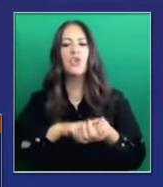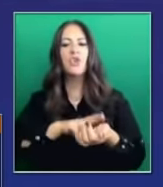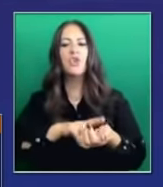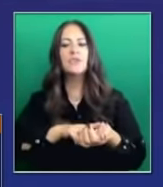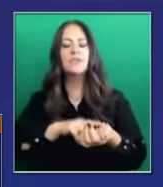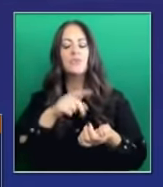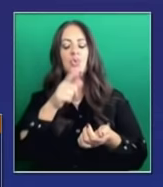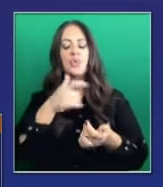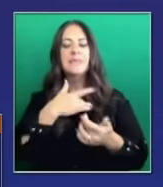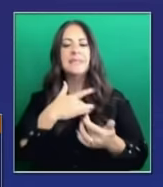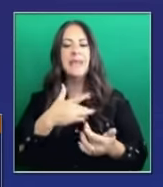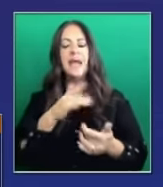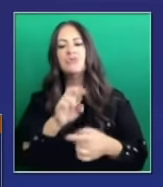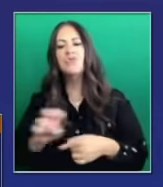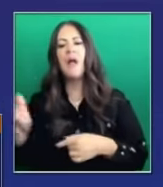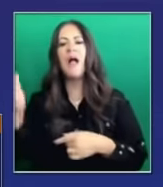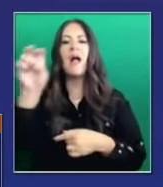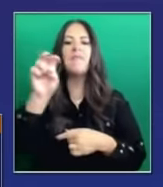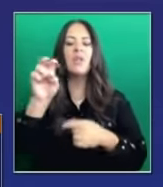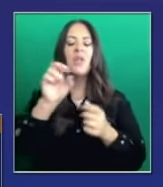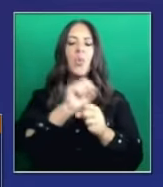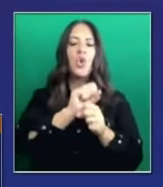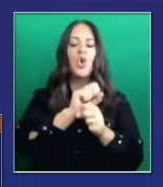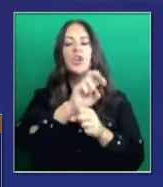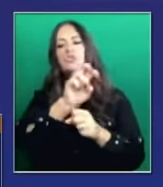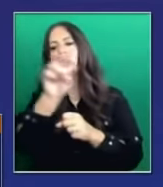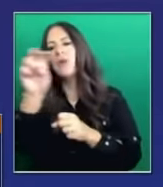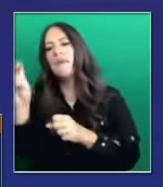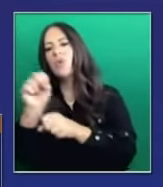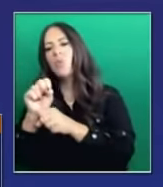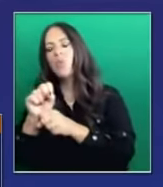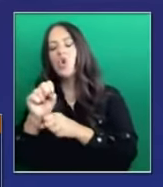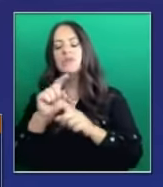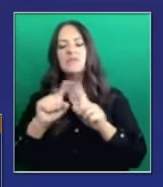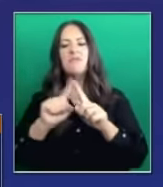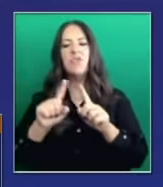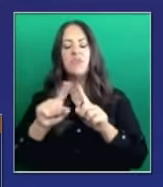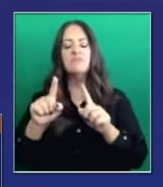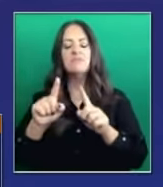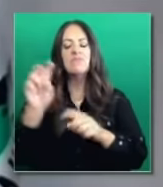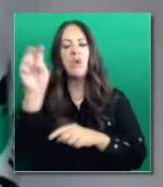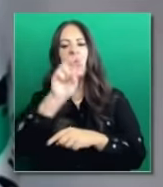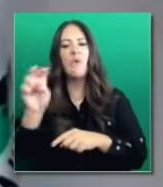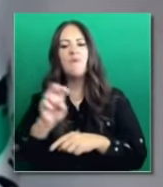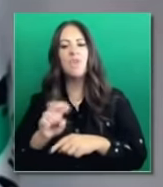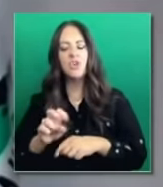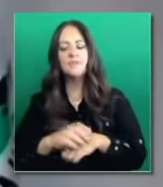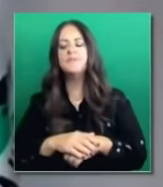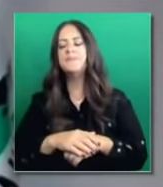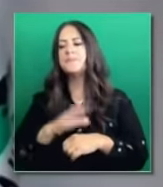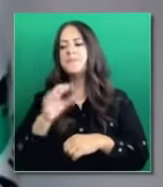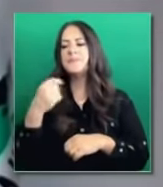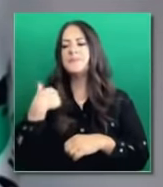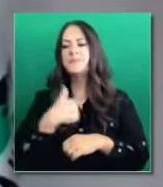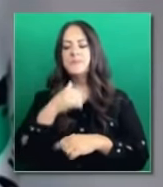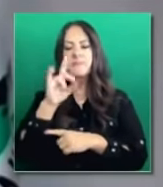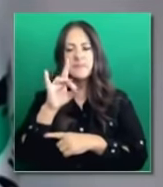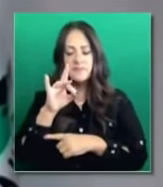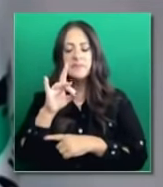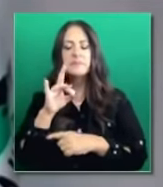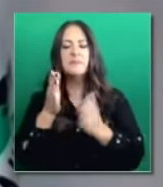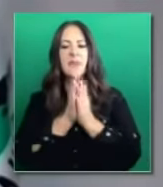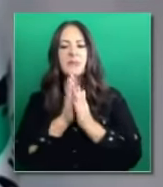help additional to that DOD staff, our state guard, going in and helping in any way they can. So